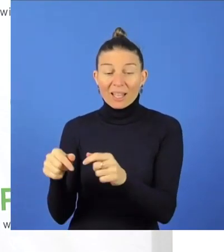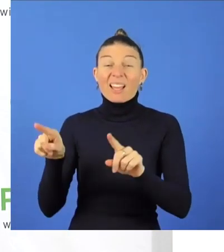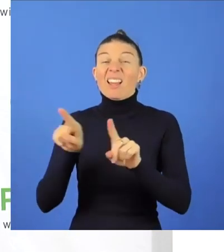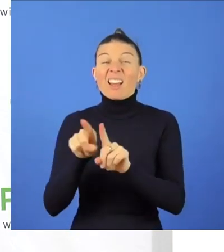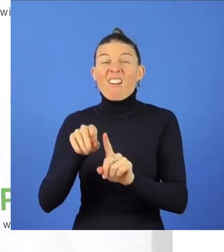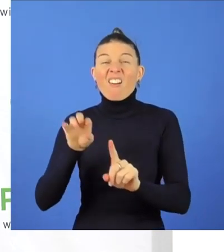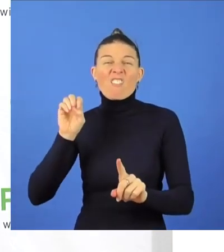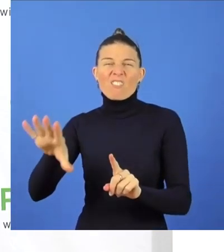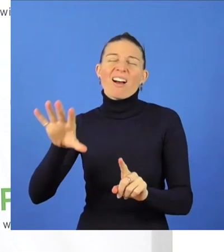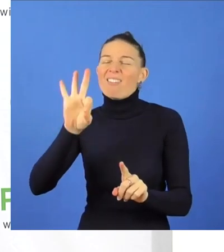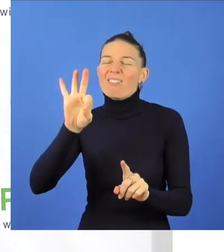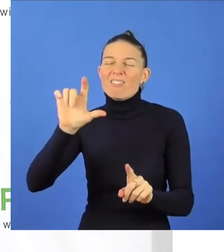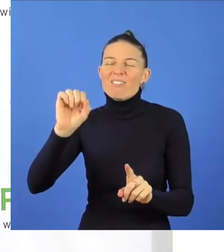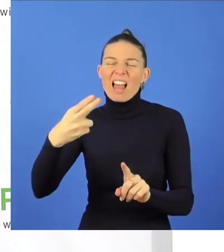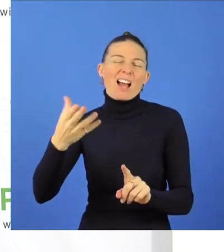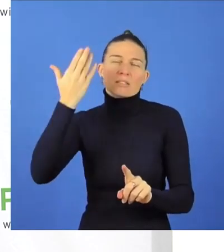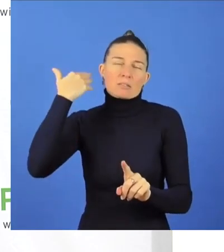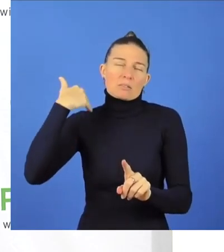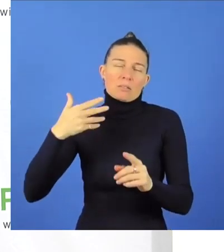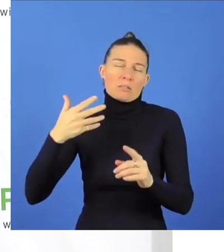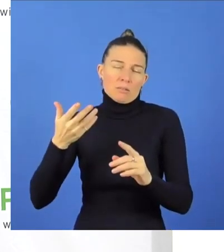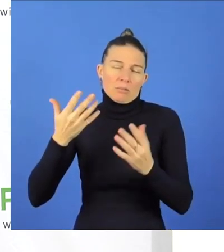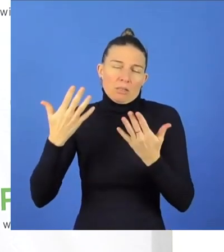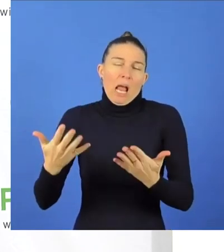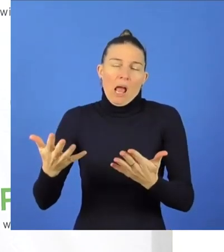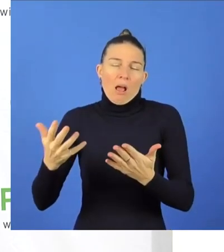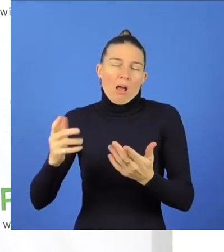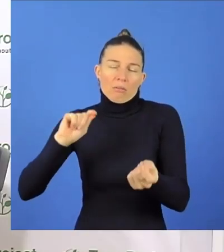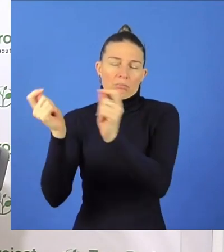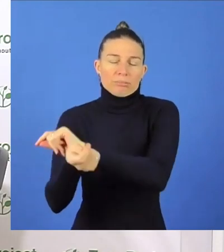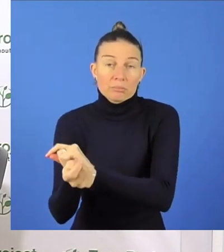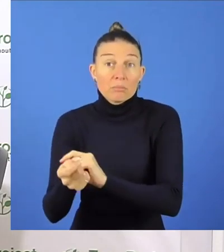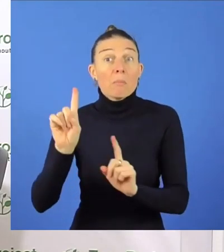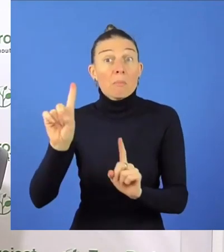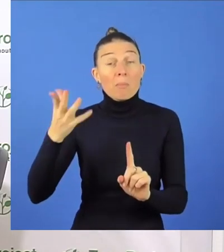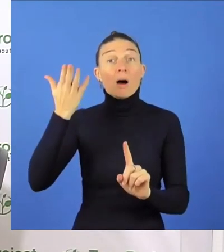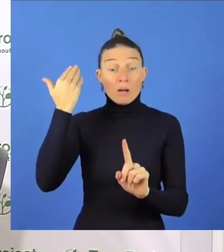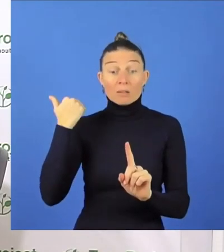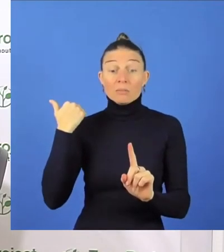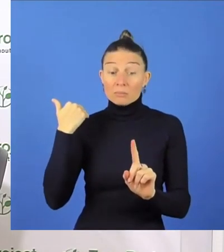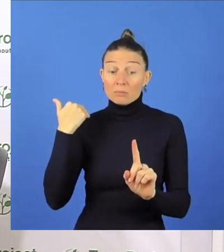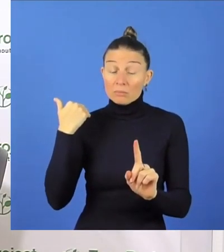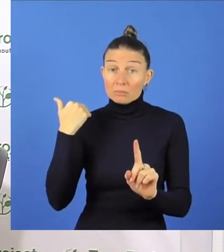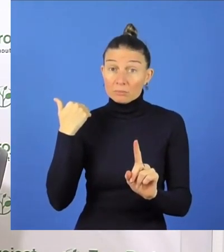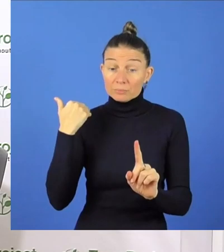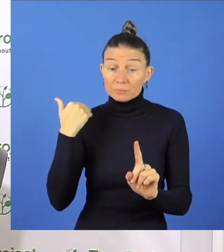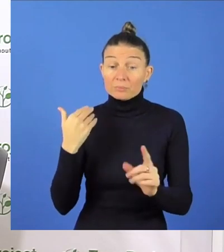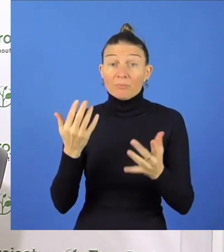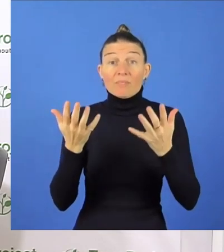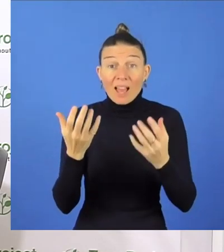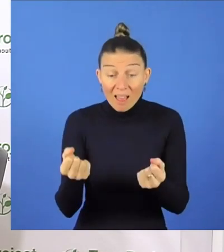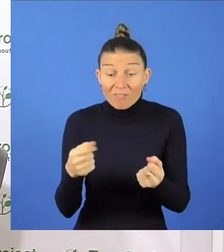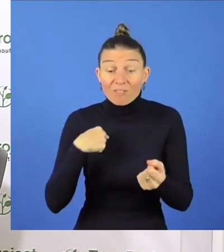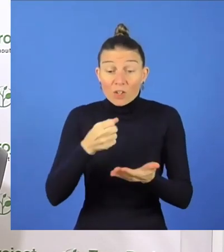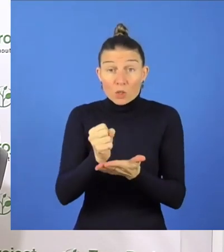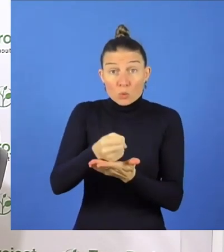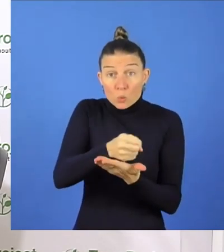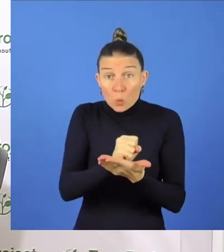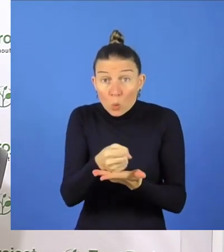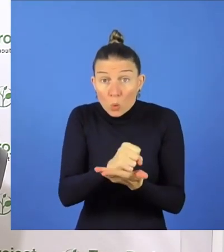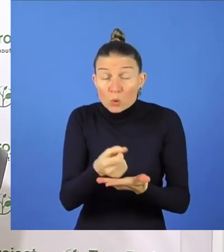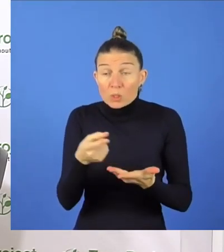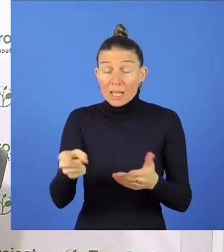history. We have introduced, a joystick and a keyboard function so